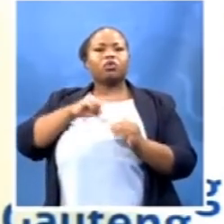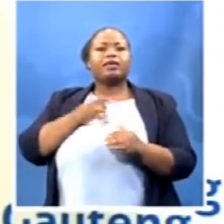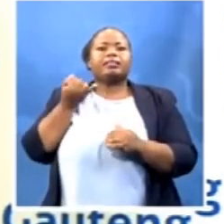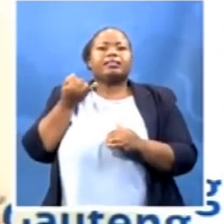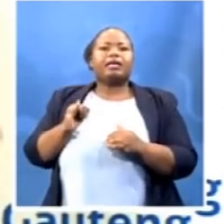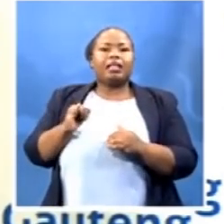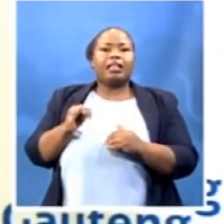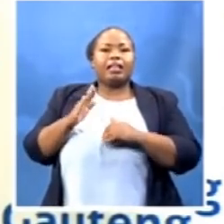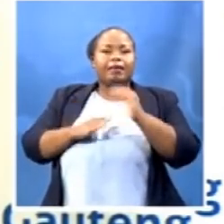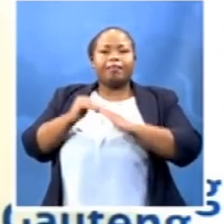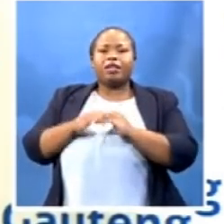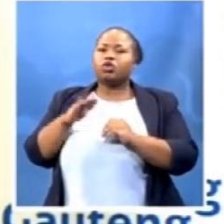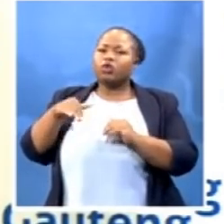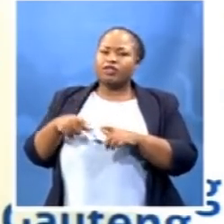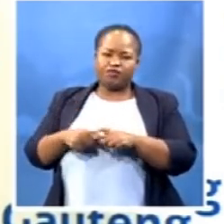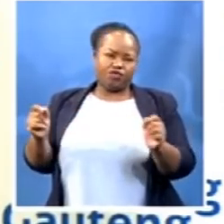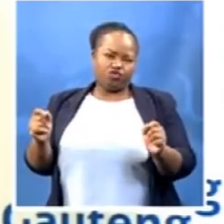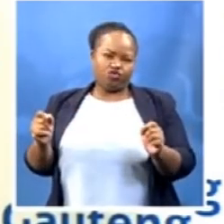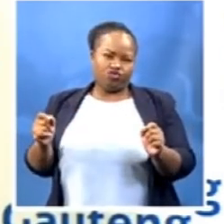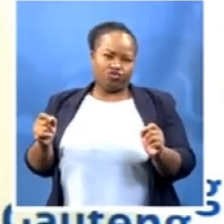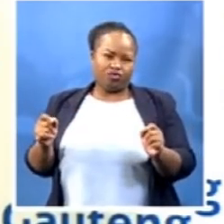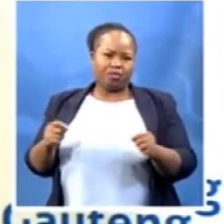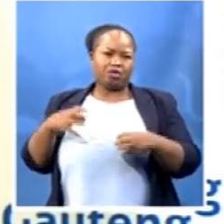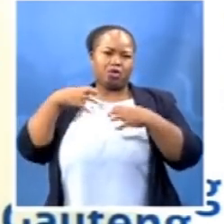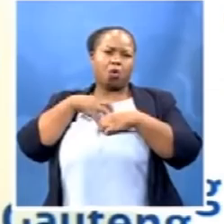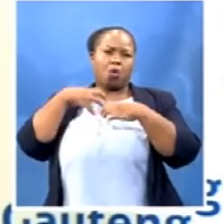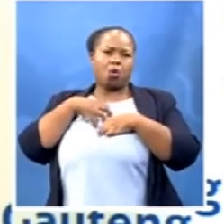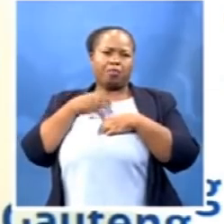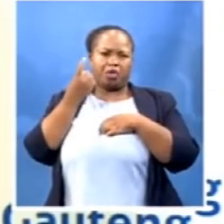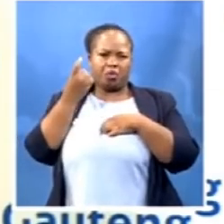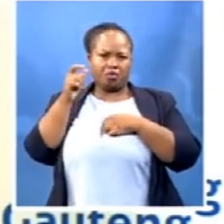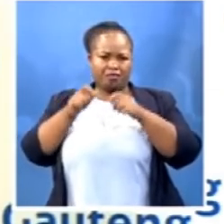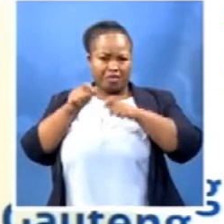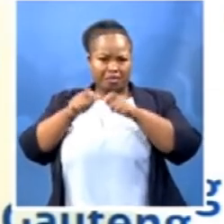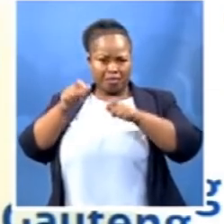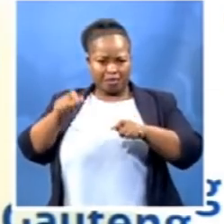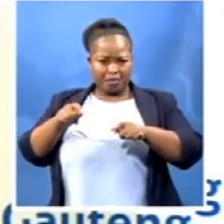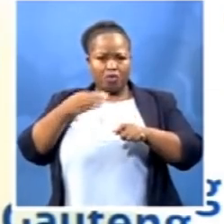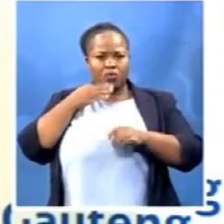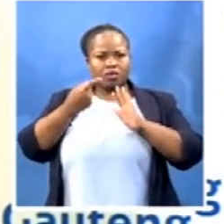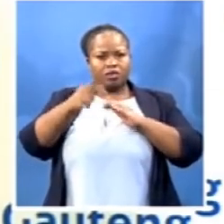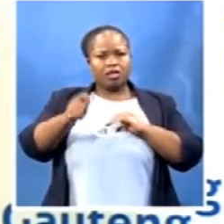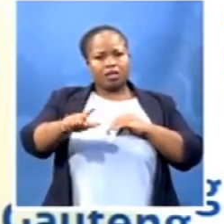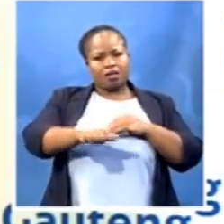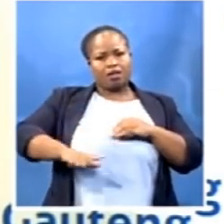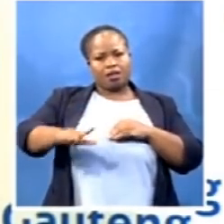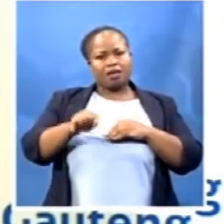apparently it's owned by one of the people who sell land in that area. However,